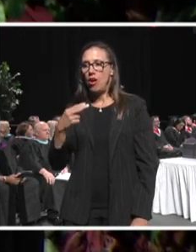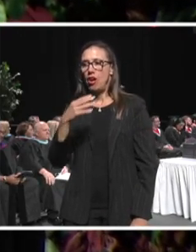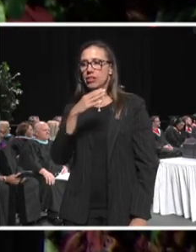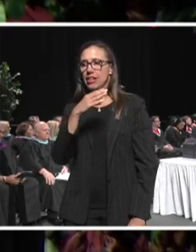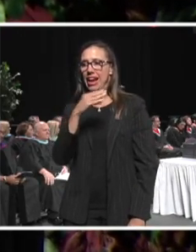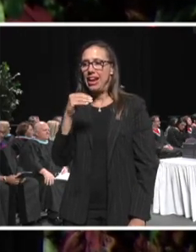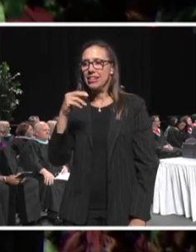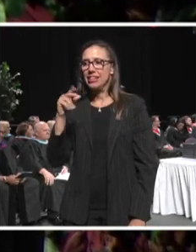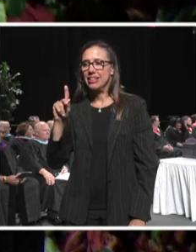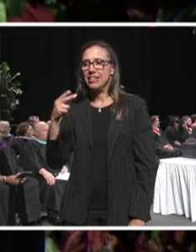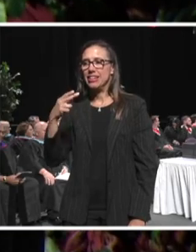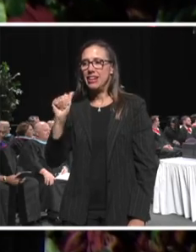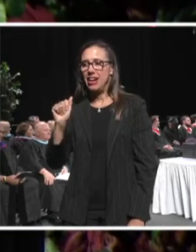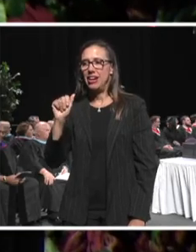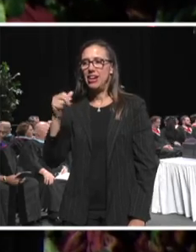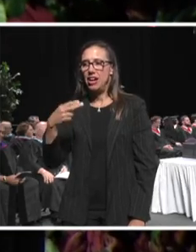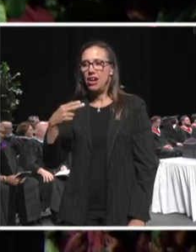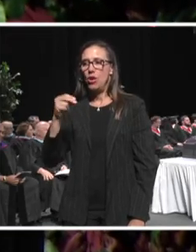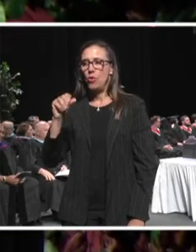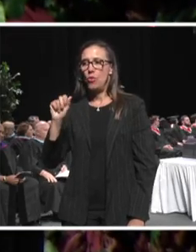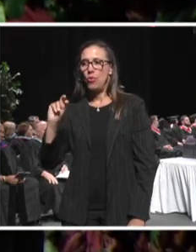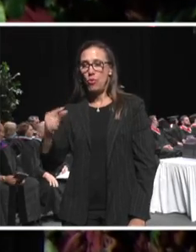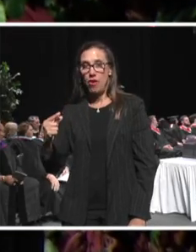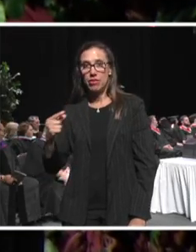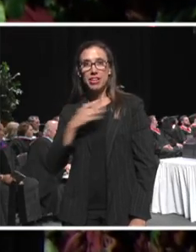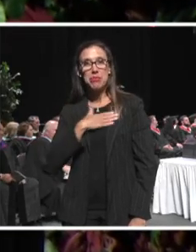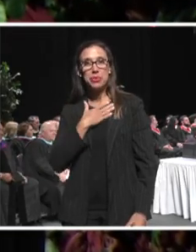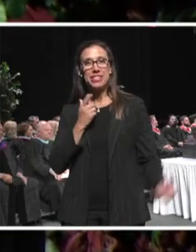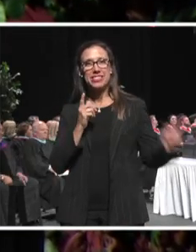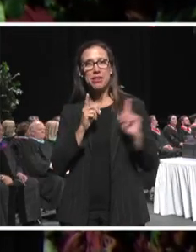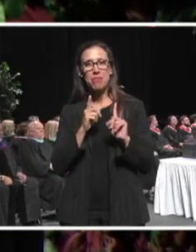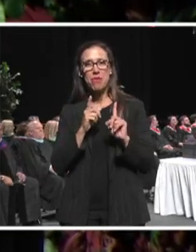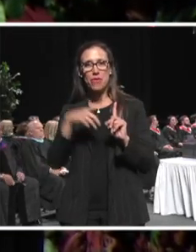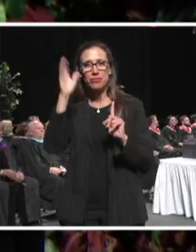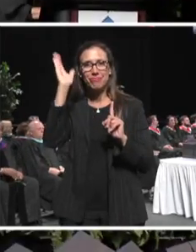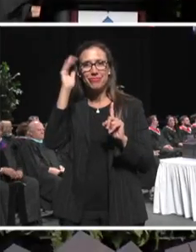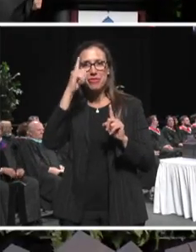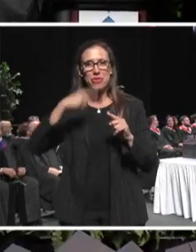Wen, please come forward to deliver your commencement address to your class.